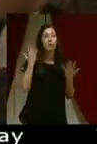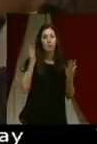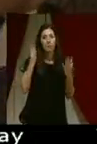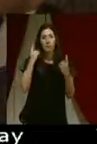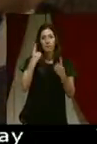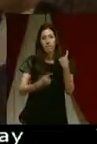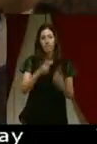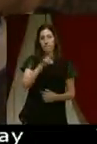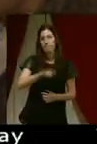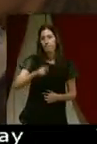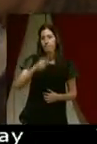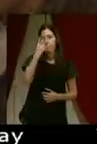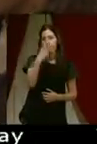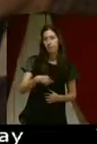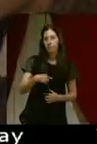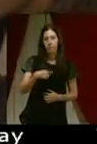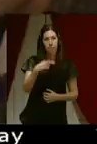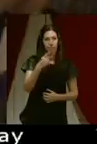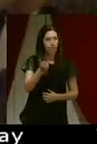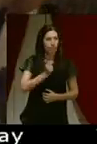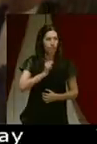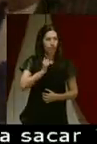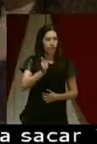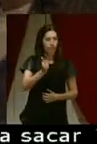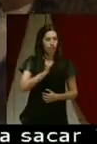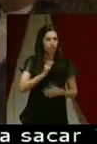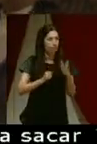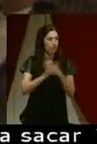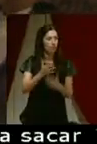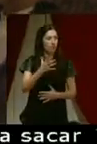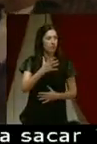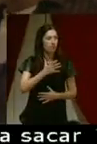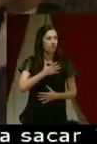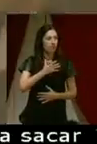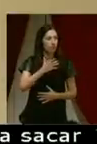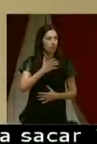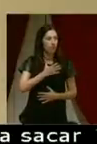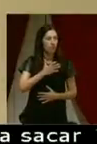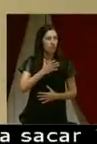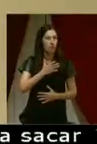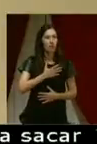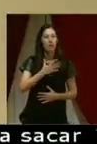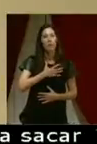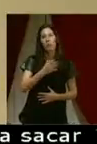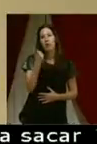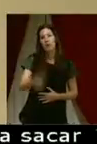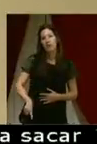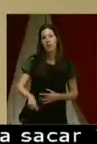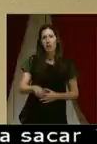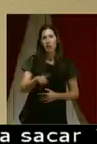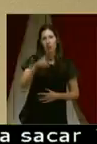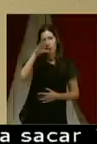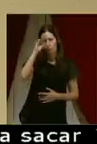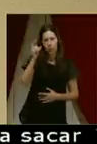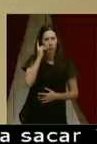things. But some people, even if they're not blind, they won't manage to obtain